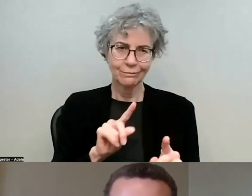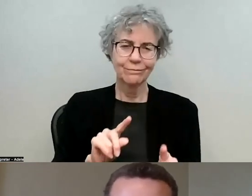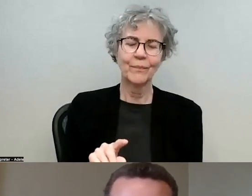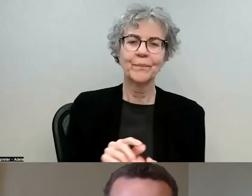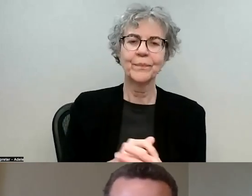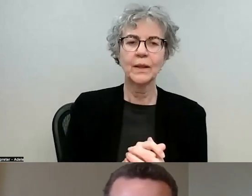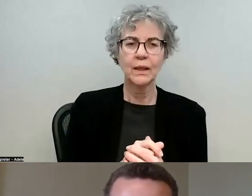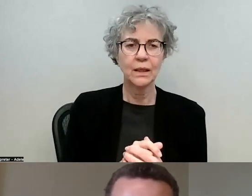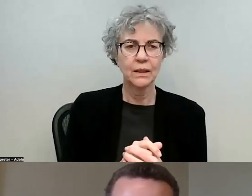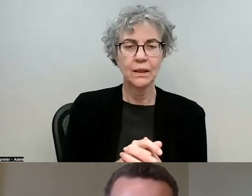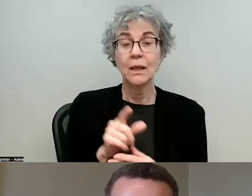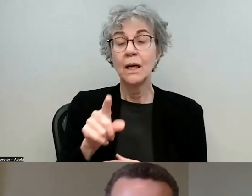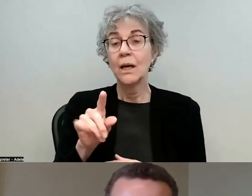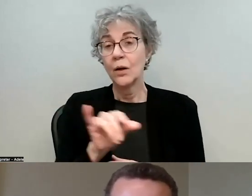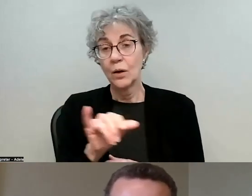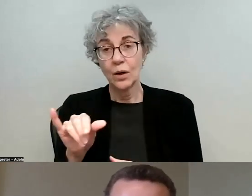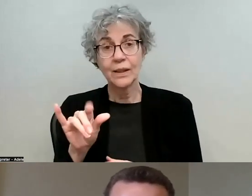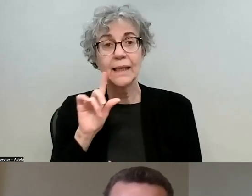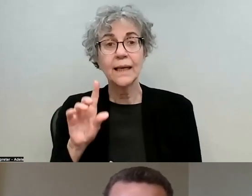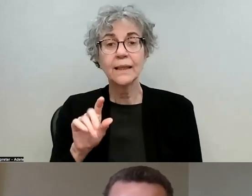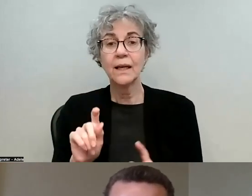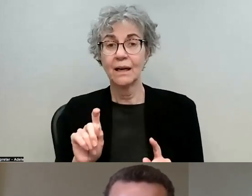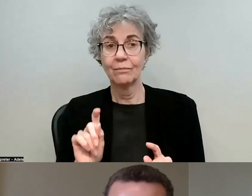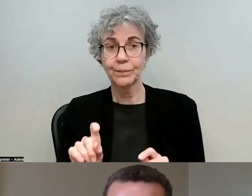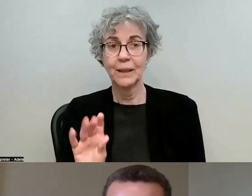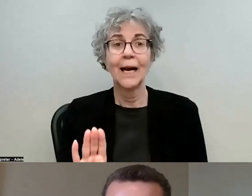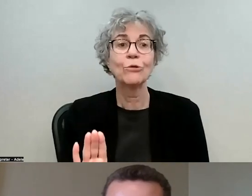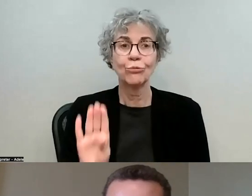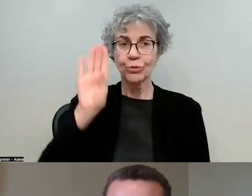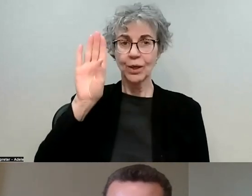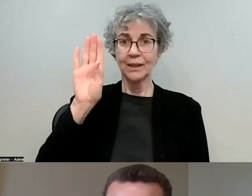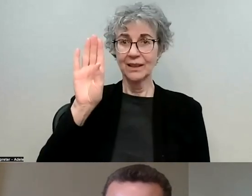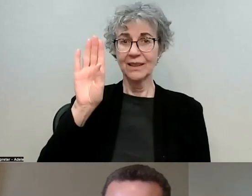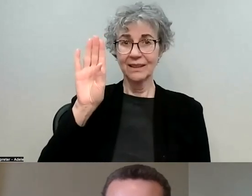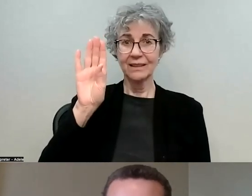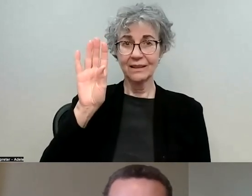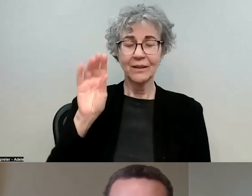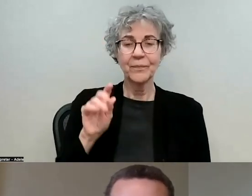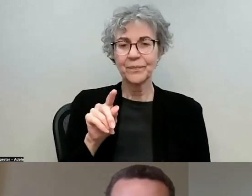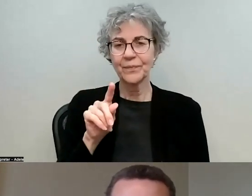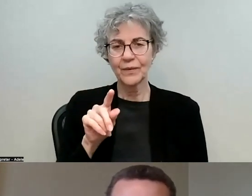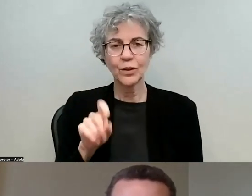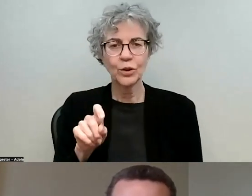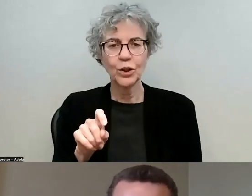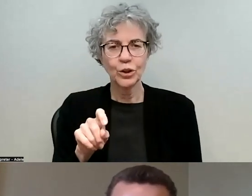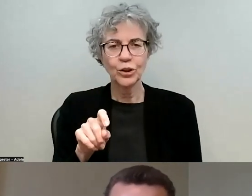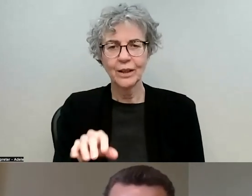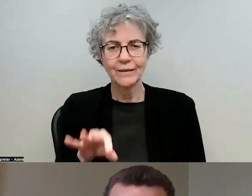You can also use the raise hand function, which you should be able to find